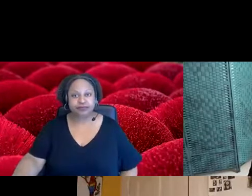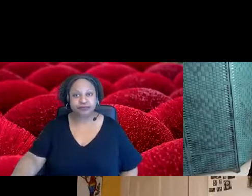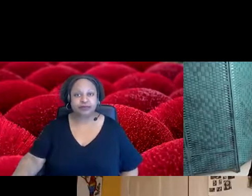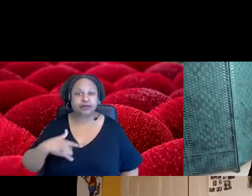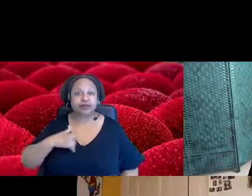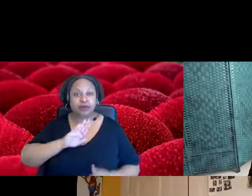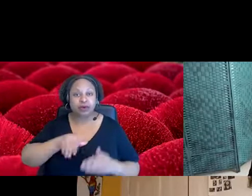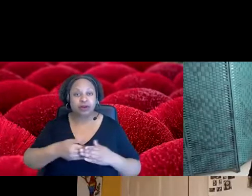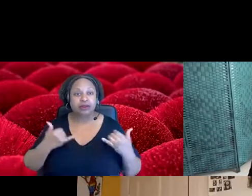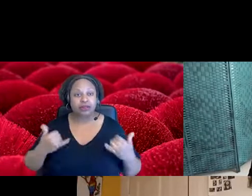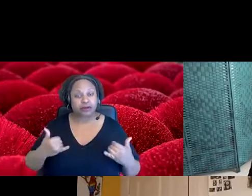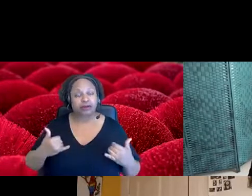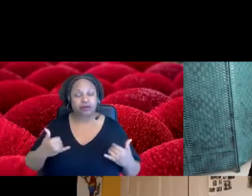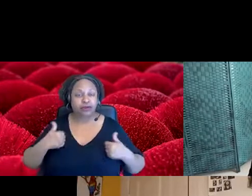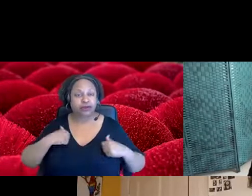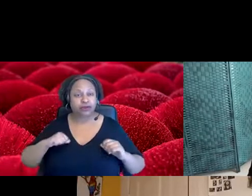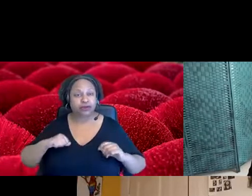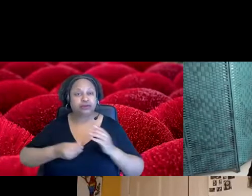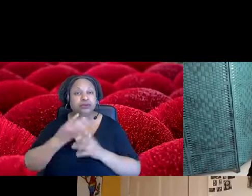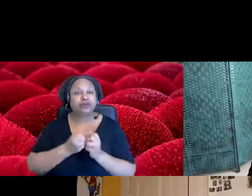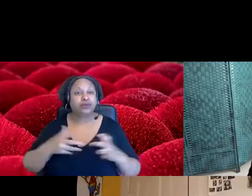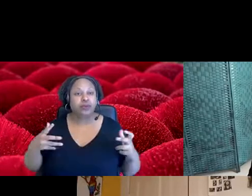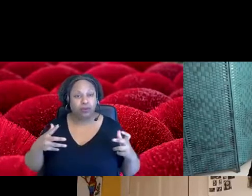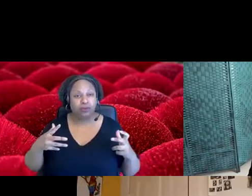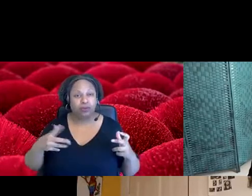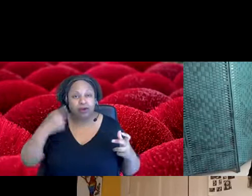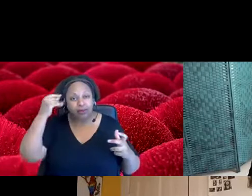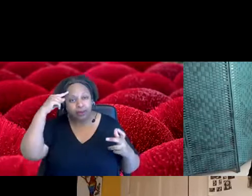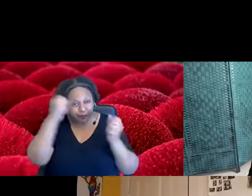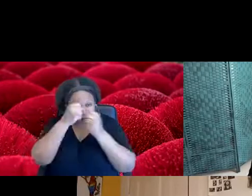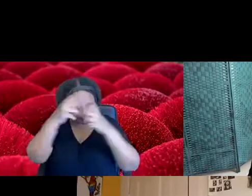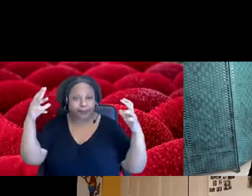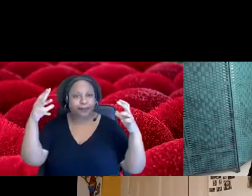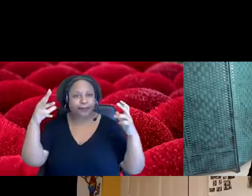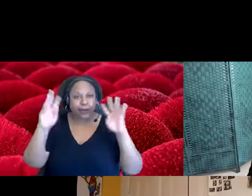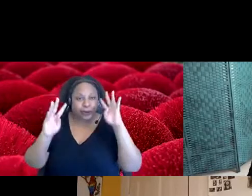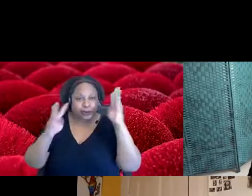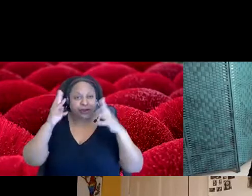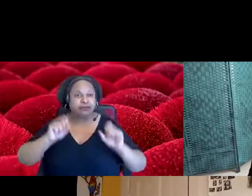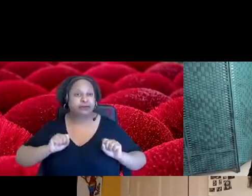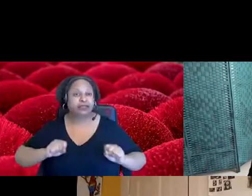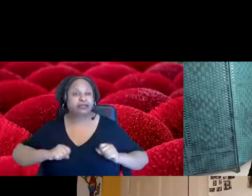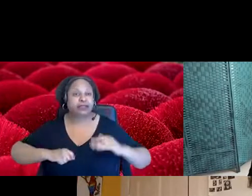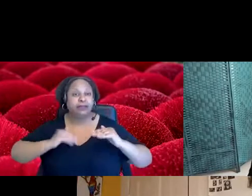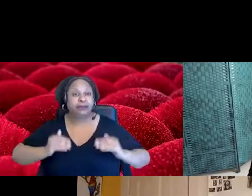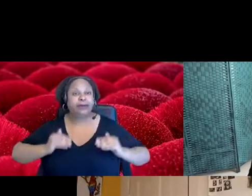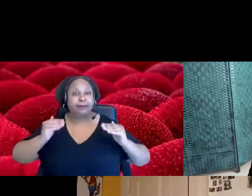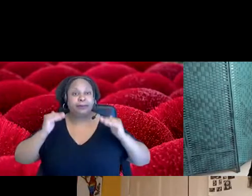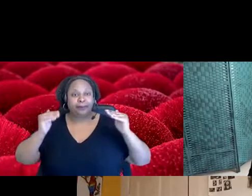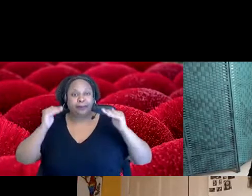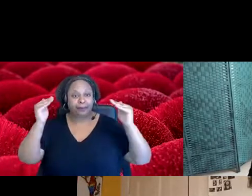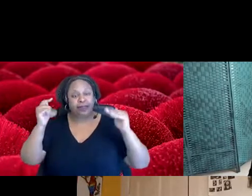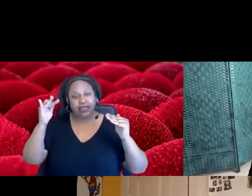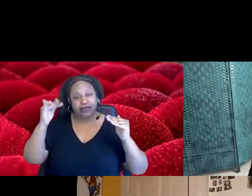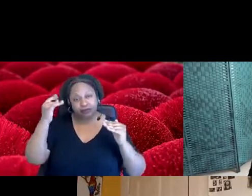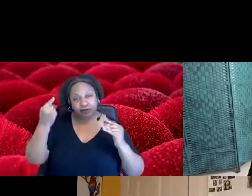all in a position of expanding our consciousness and expanding our creative capacities when we come at it from the